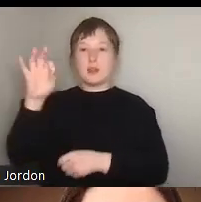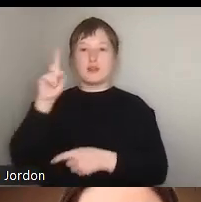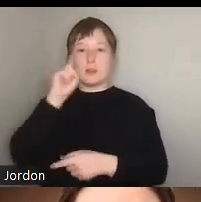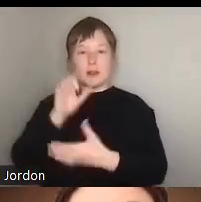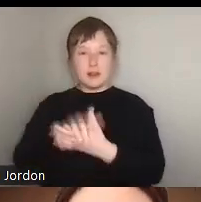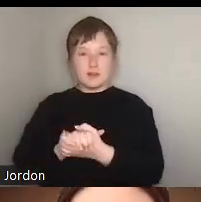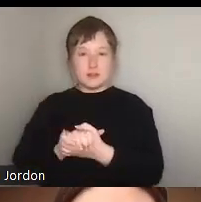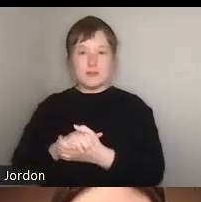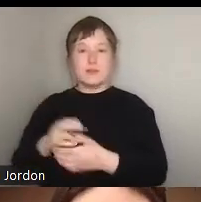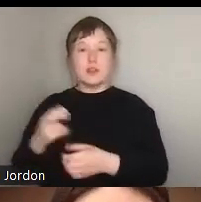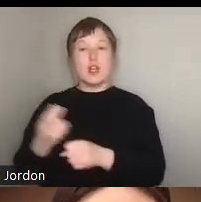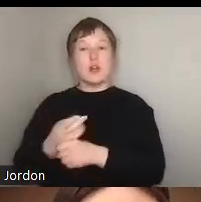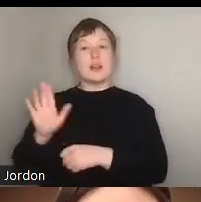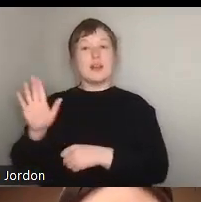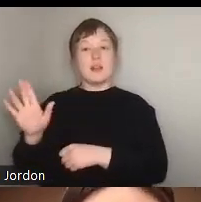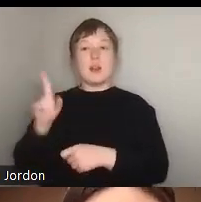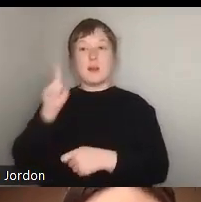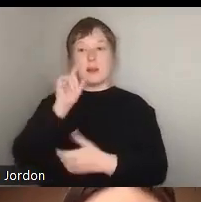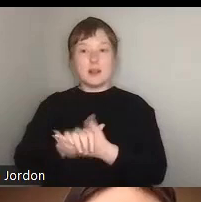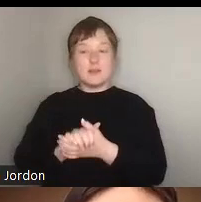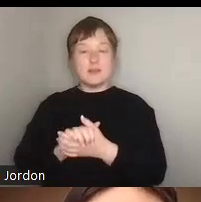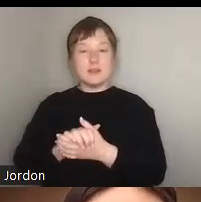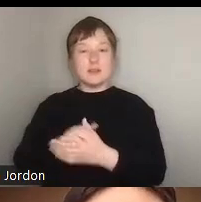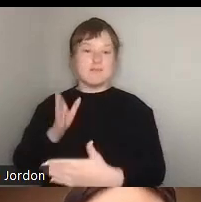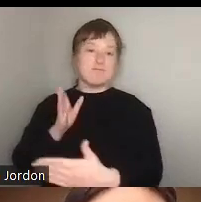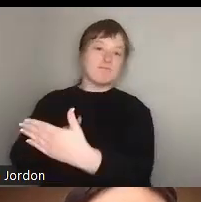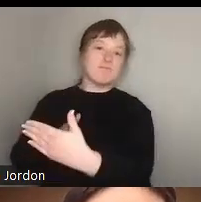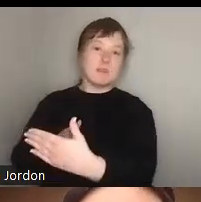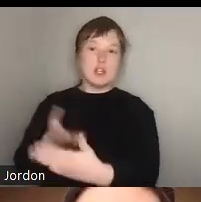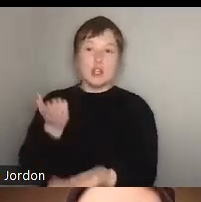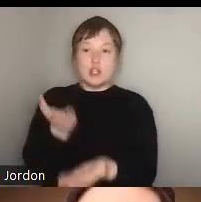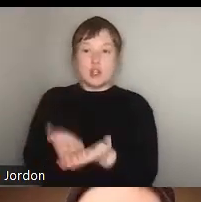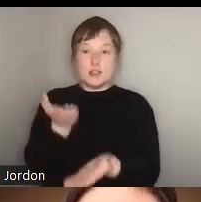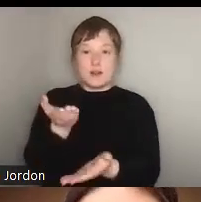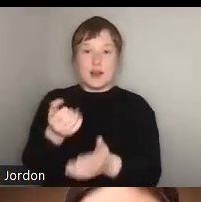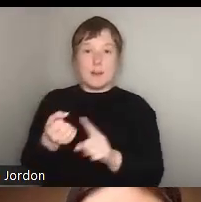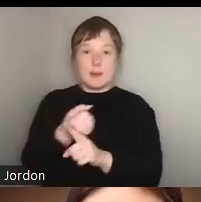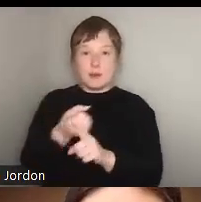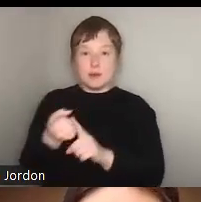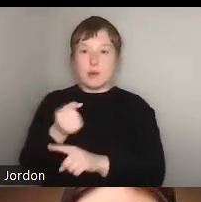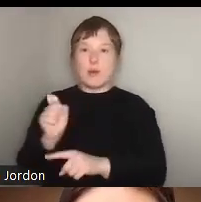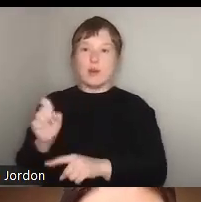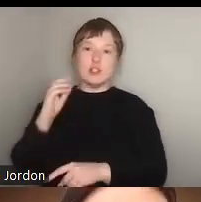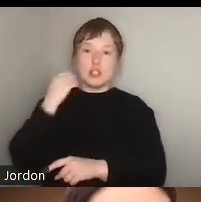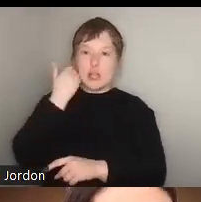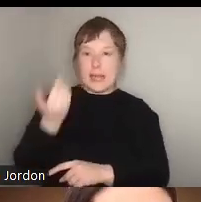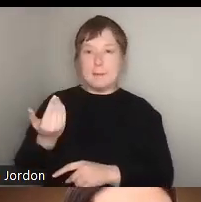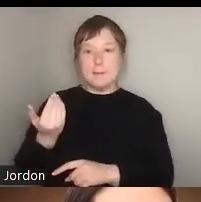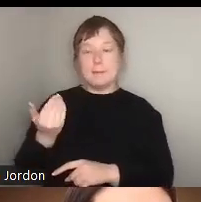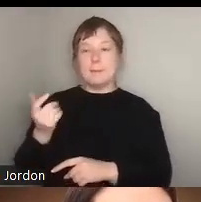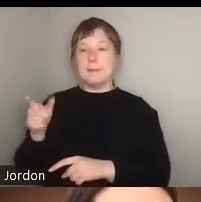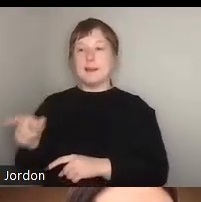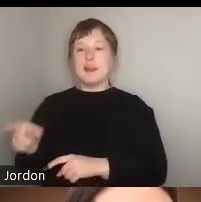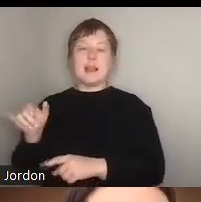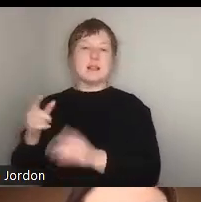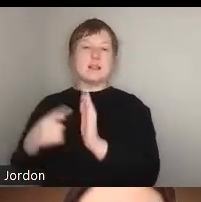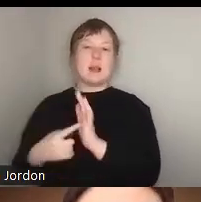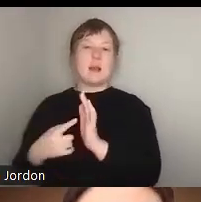using someone's beliefs against them to either justify the abuse, to shame the person or manipulate them. Examples would be